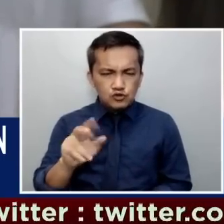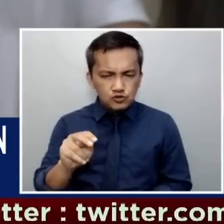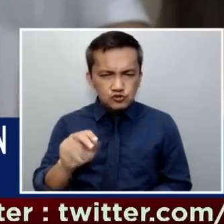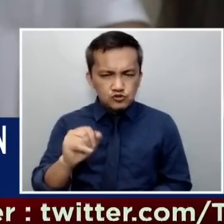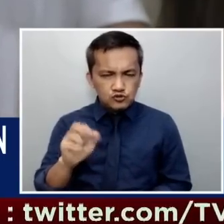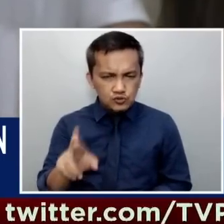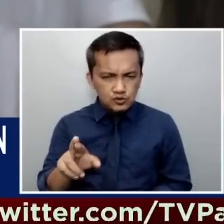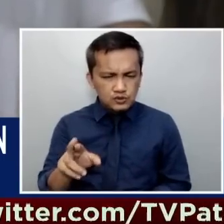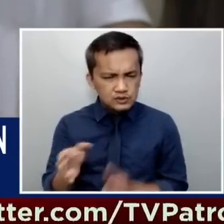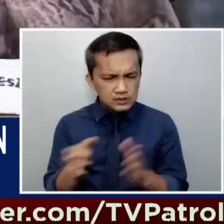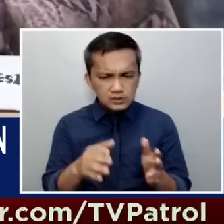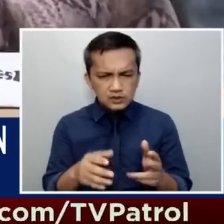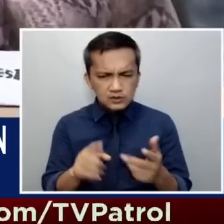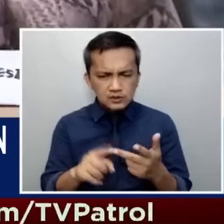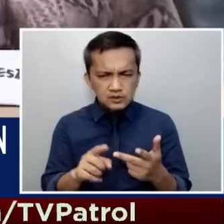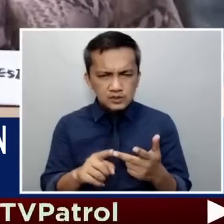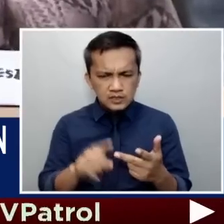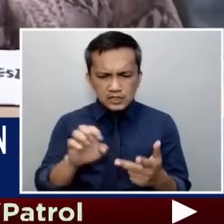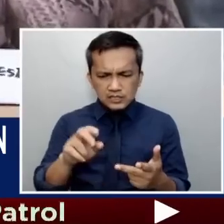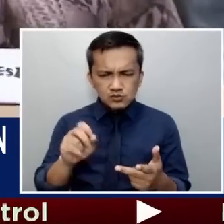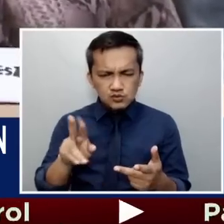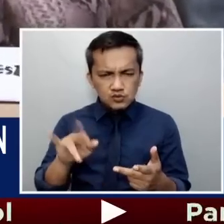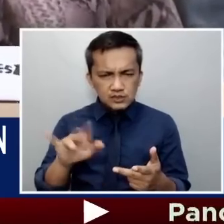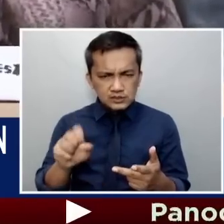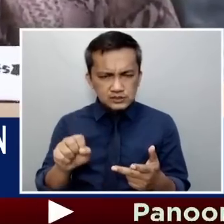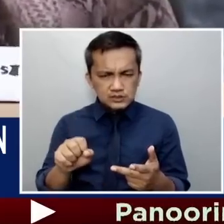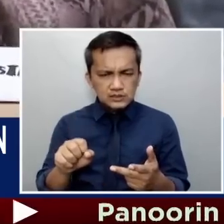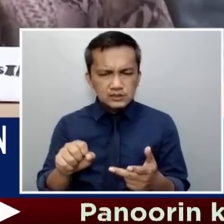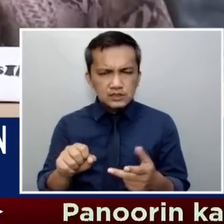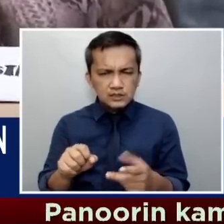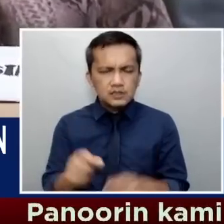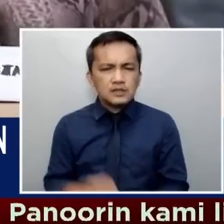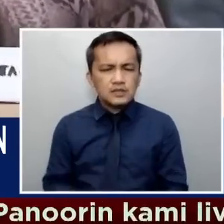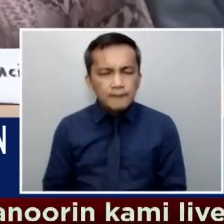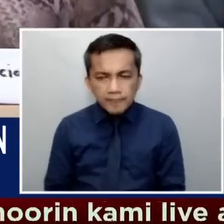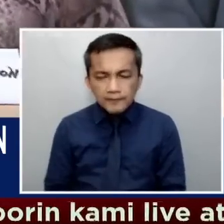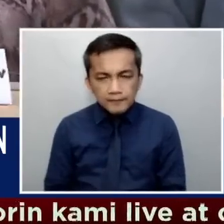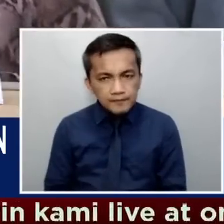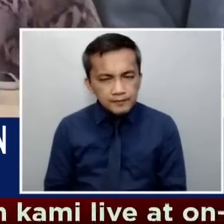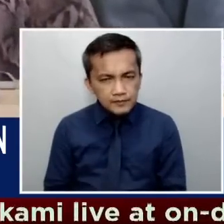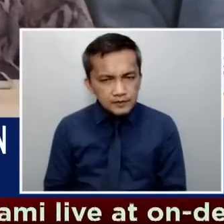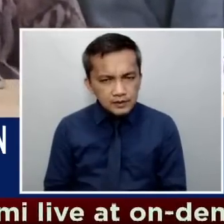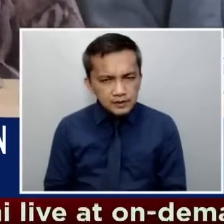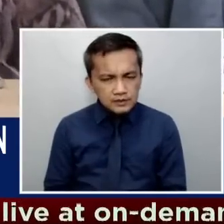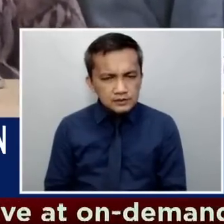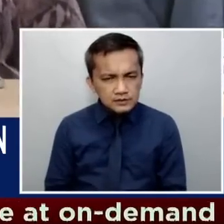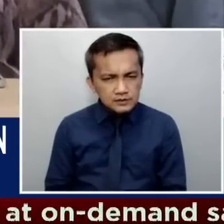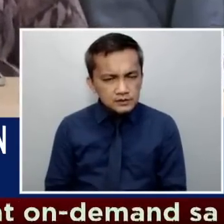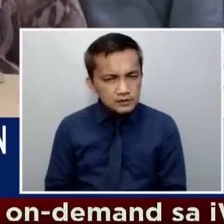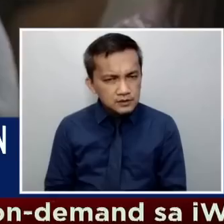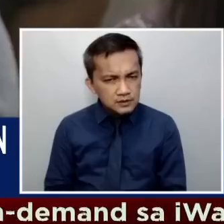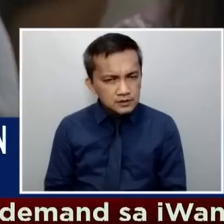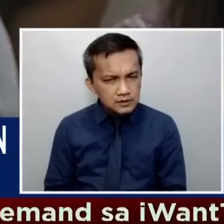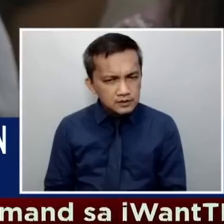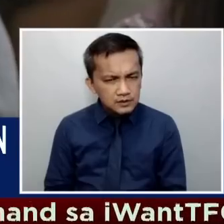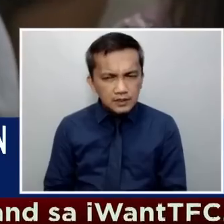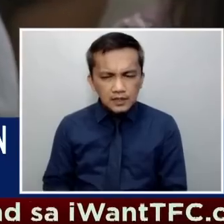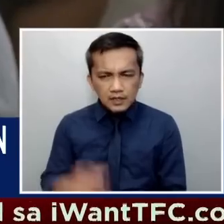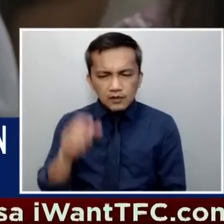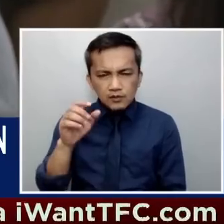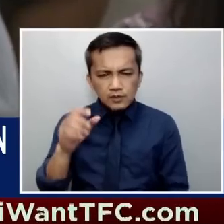at saka si Isturiz. It's four actually. I missed out Antipolo.